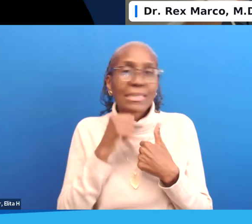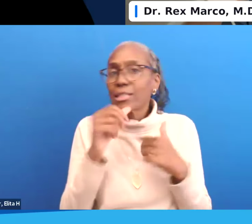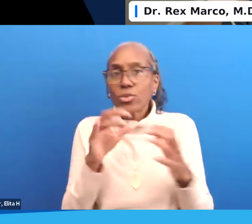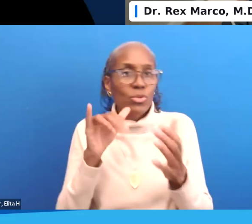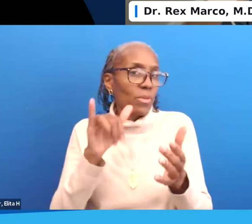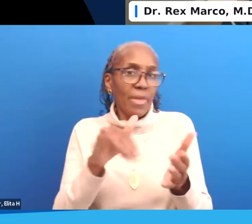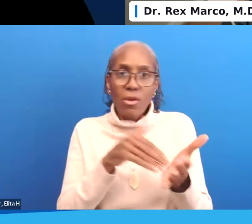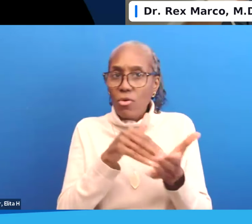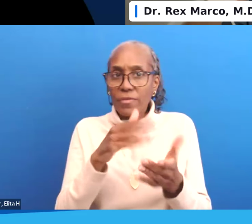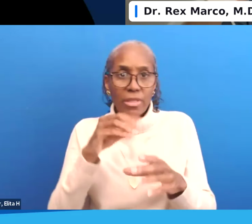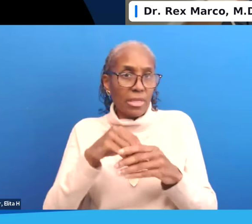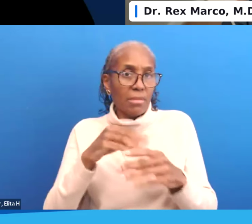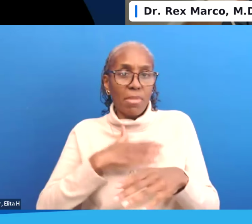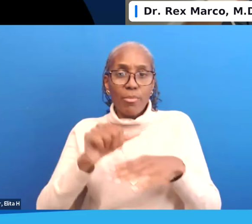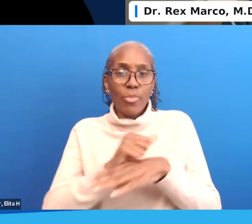often in my practice.